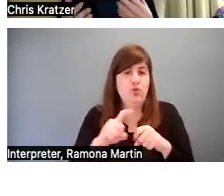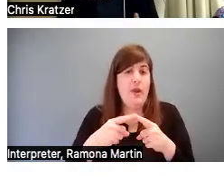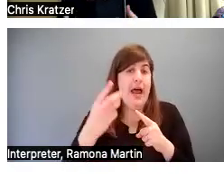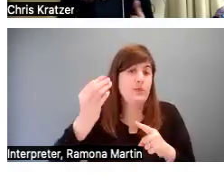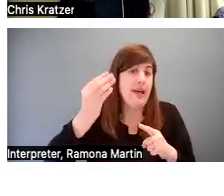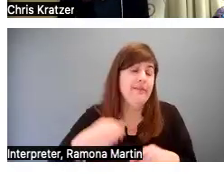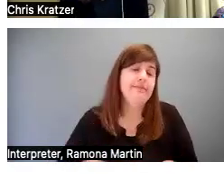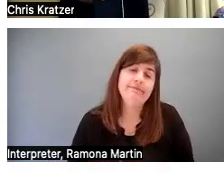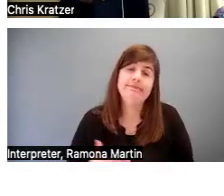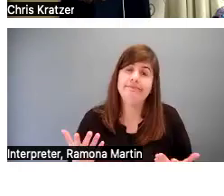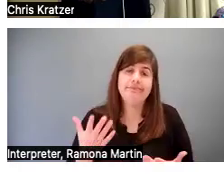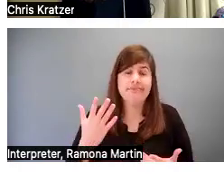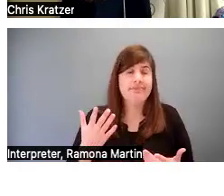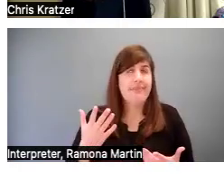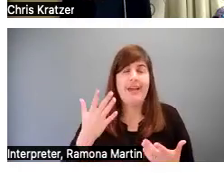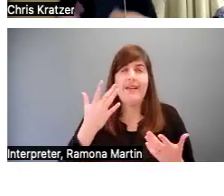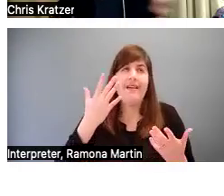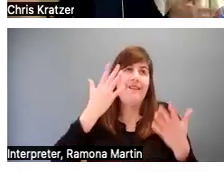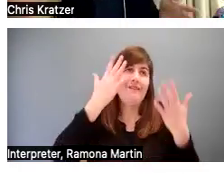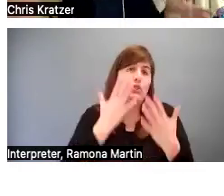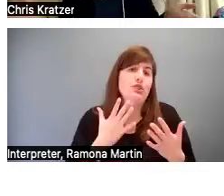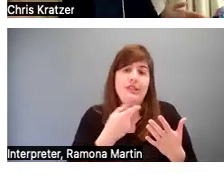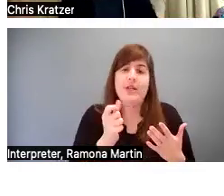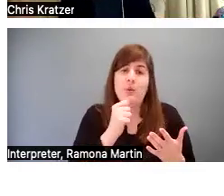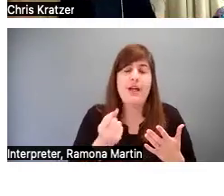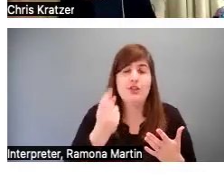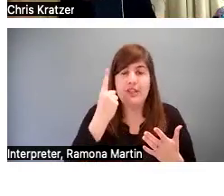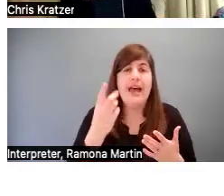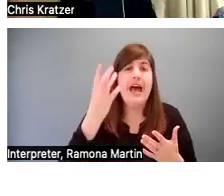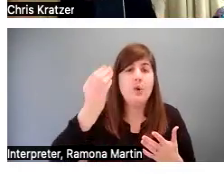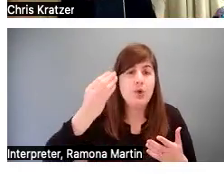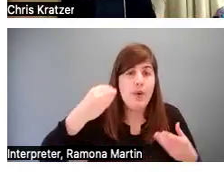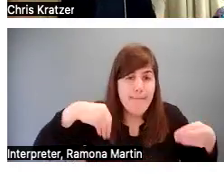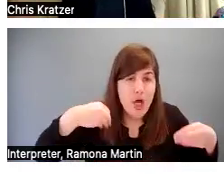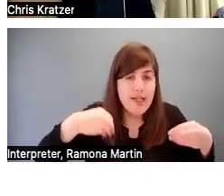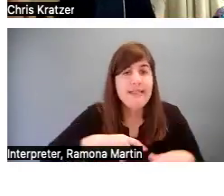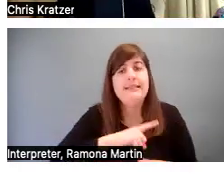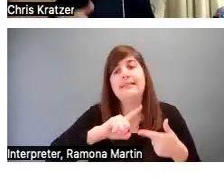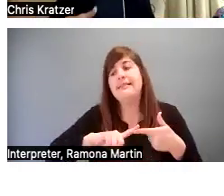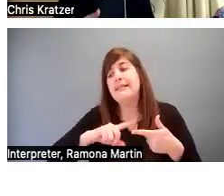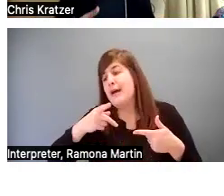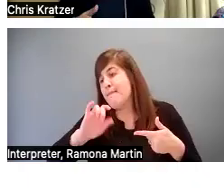Now, unfortunately, wasps don't understand things like outdoor markets and picnics. They